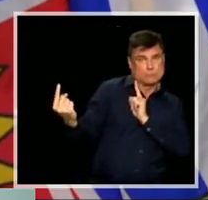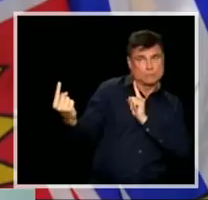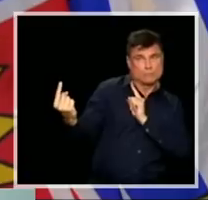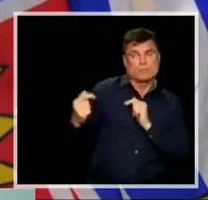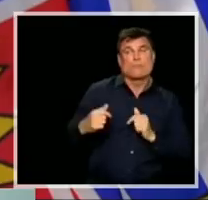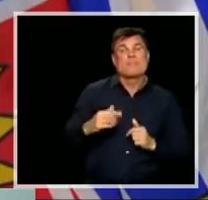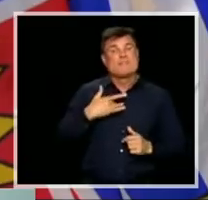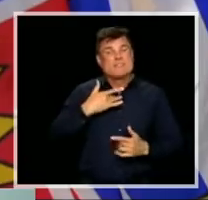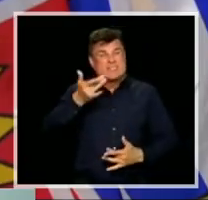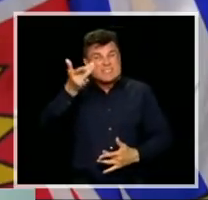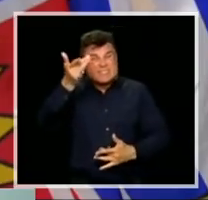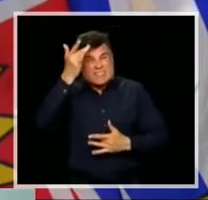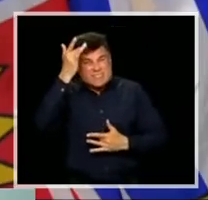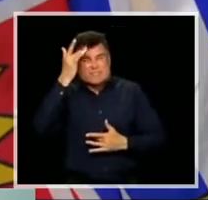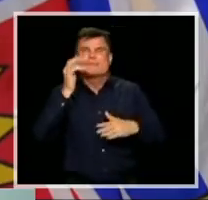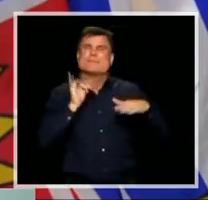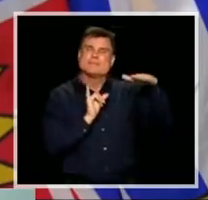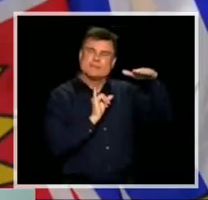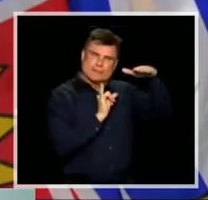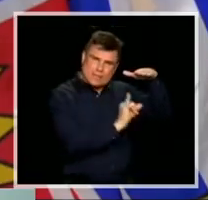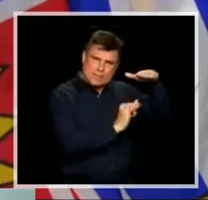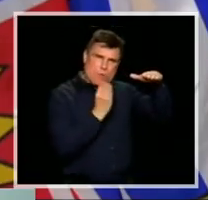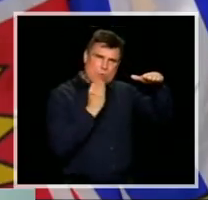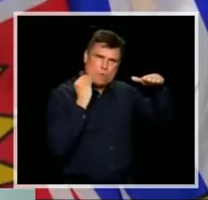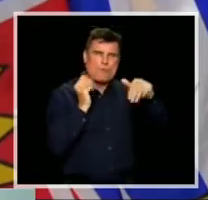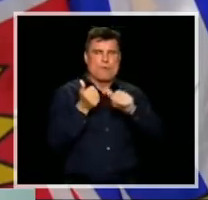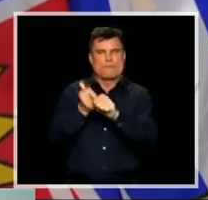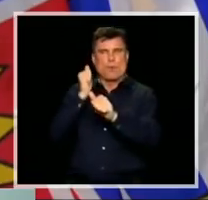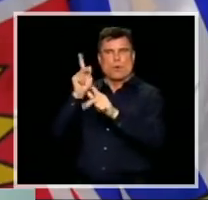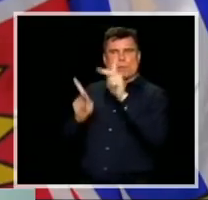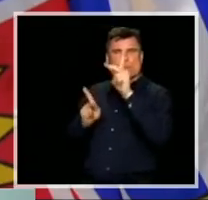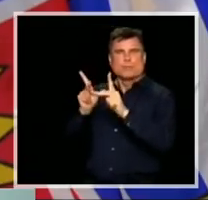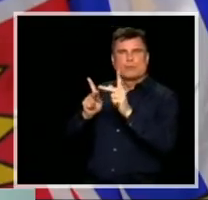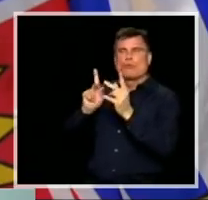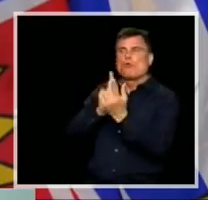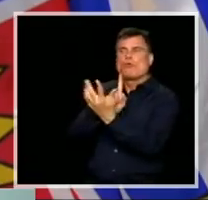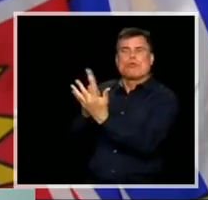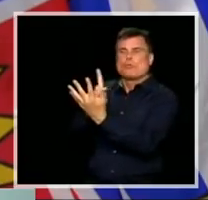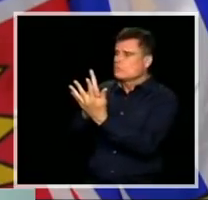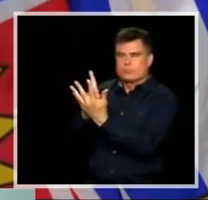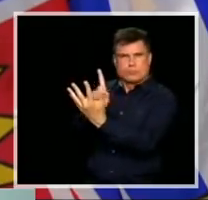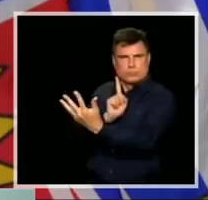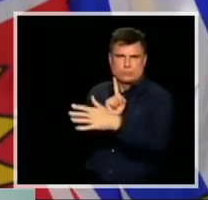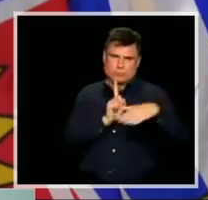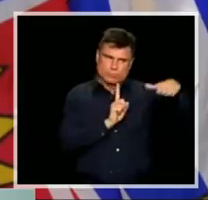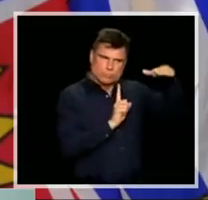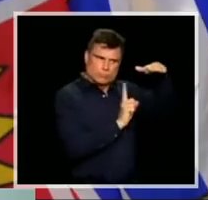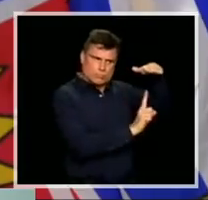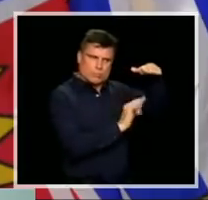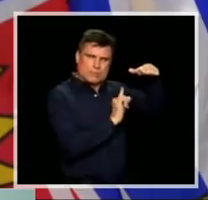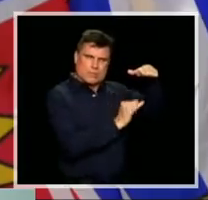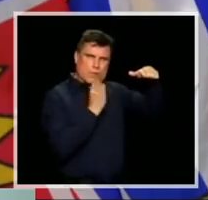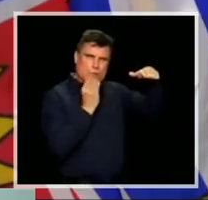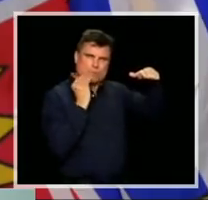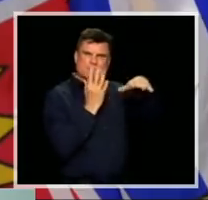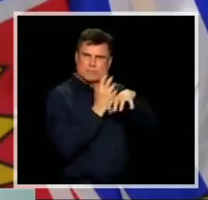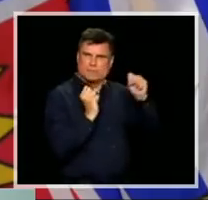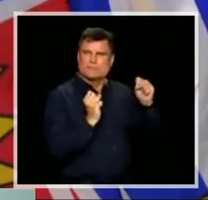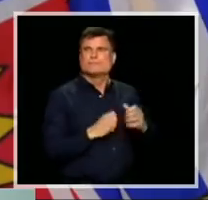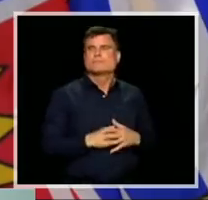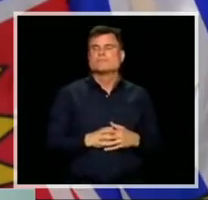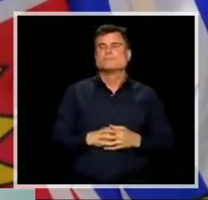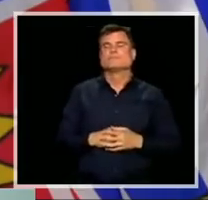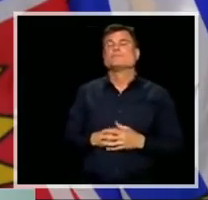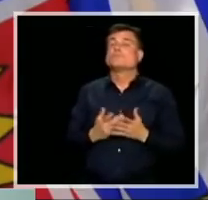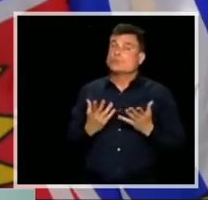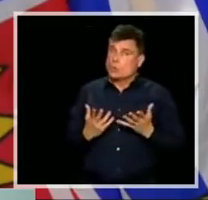be lesser as we age to the influenza vaccine. And that is one of the reasons why it's so important for all of us to